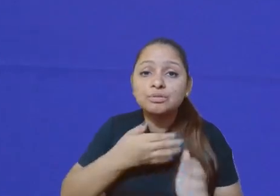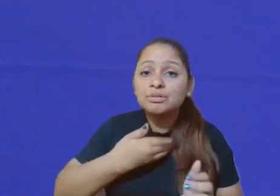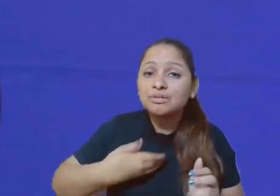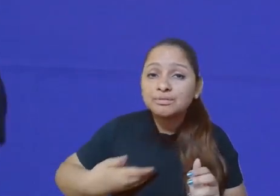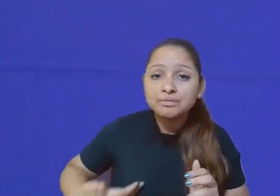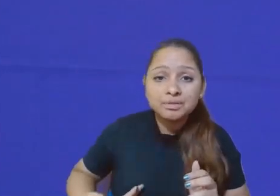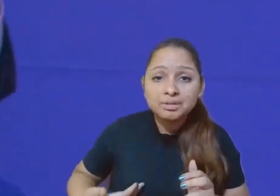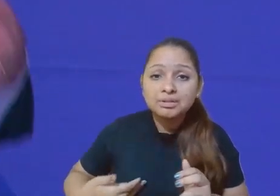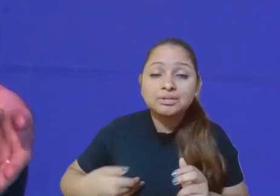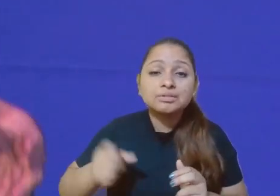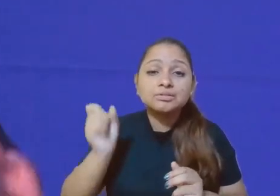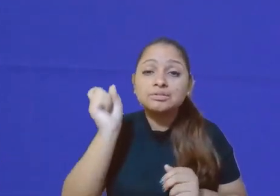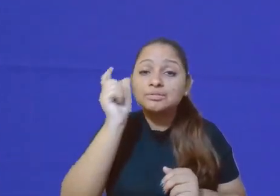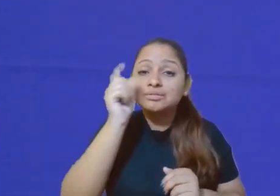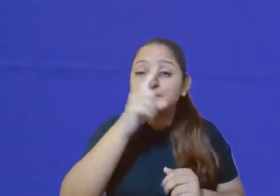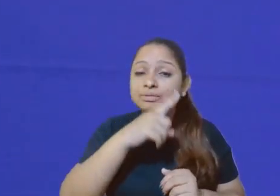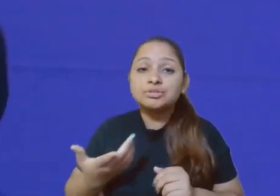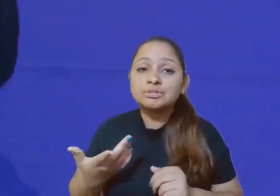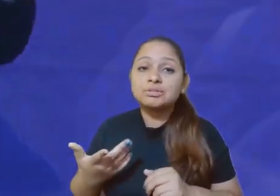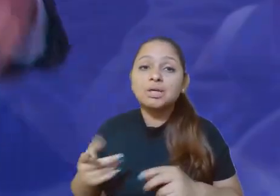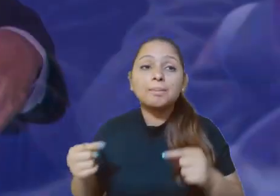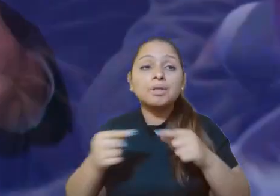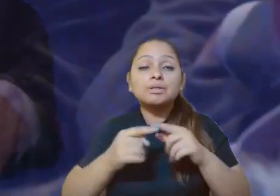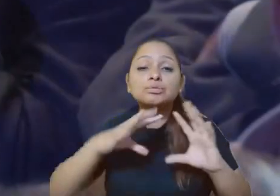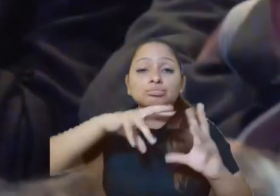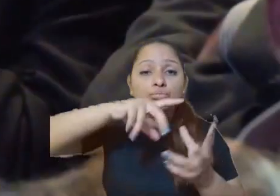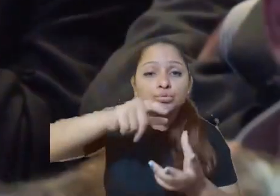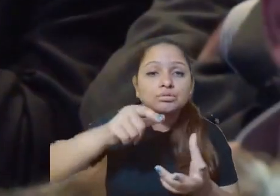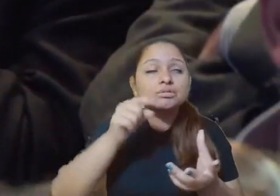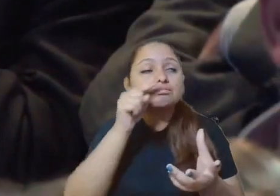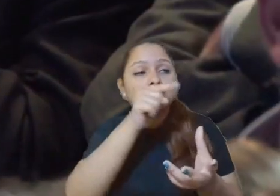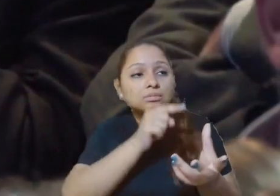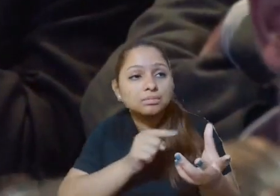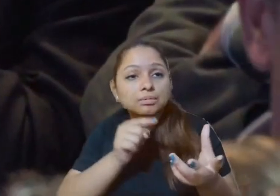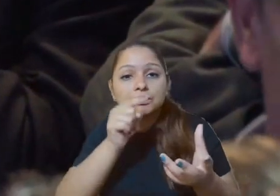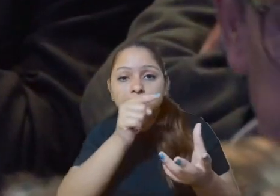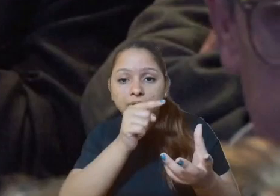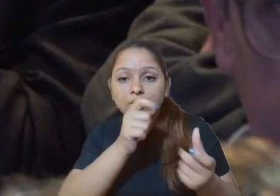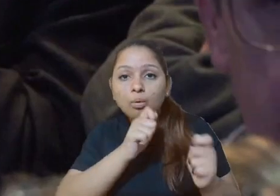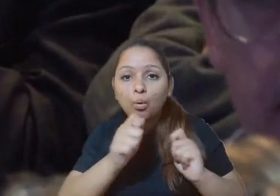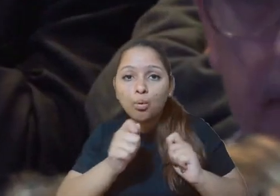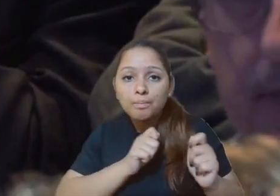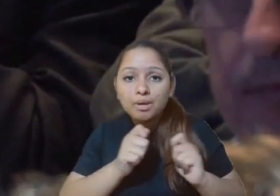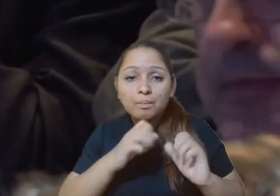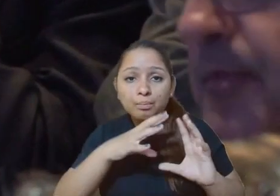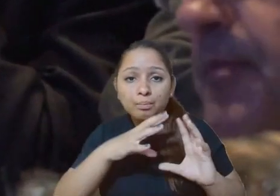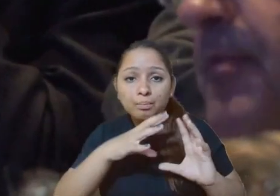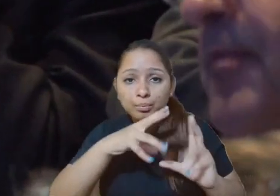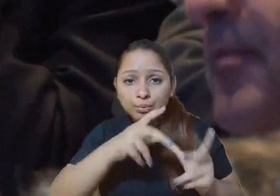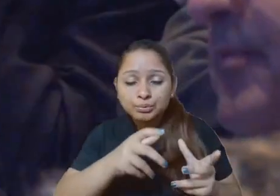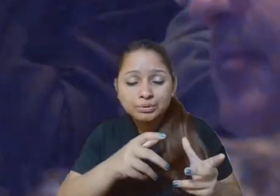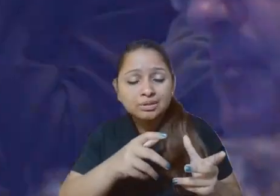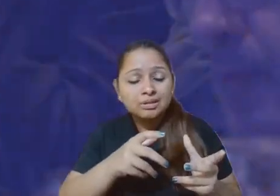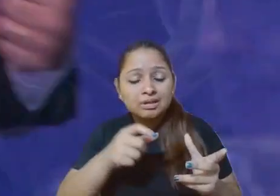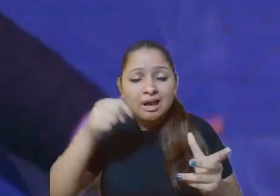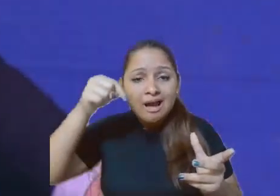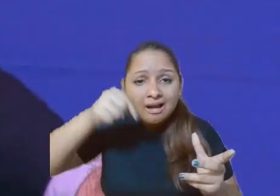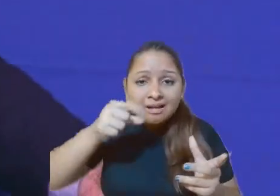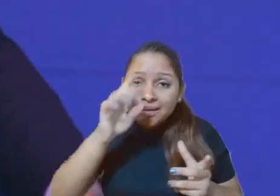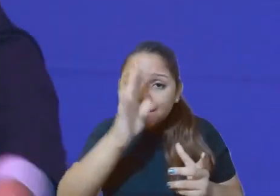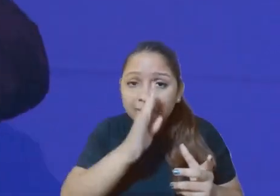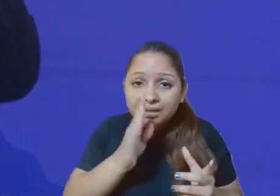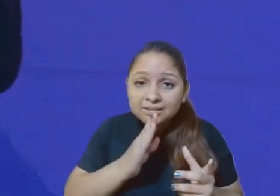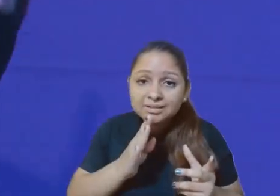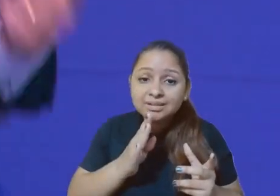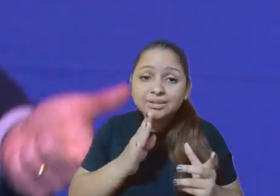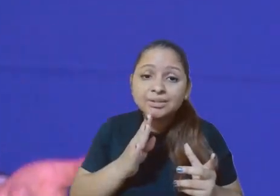Comparing to other global economies and looking to the rankings of competitiveness, Brazil has a highlight